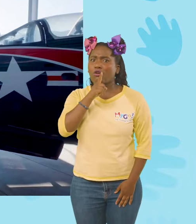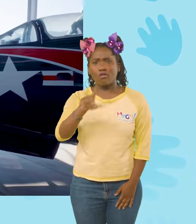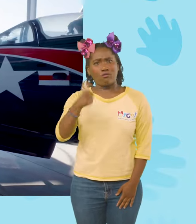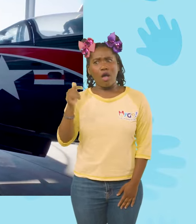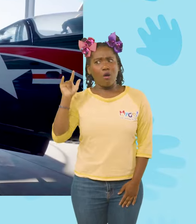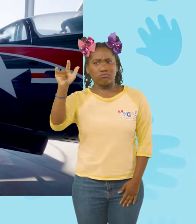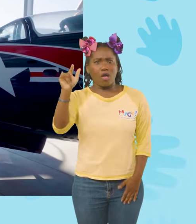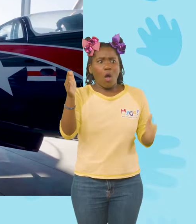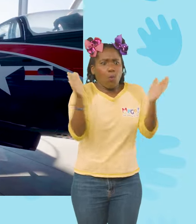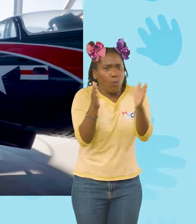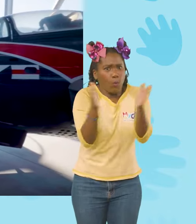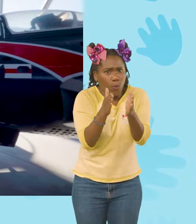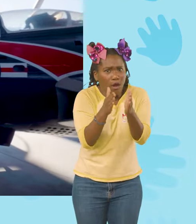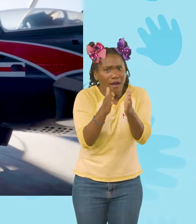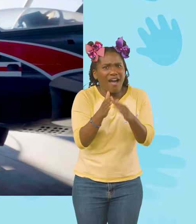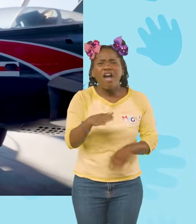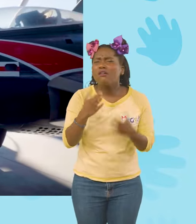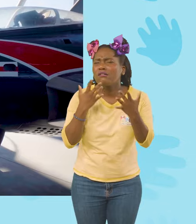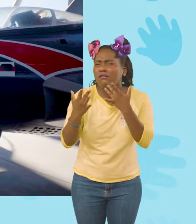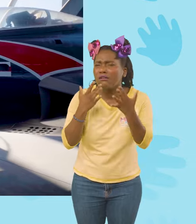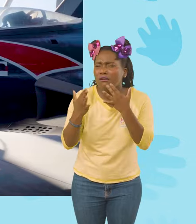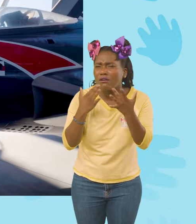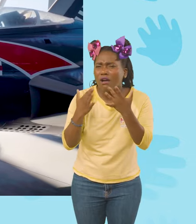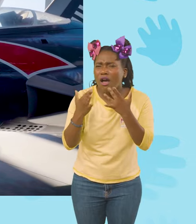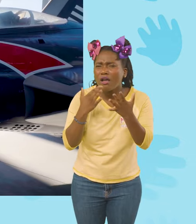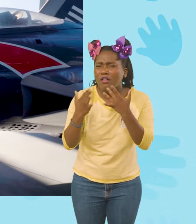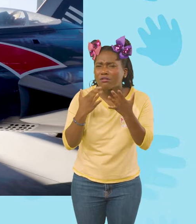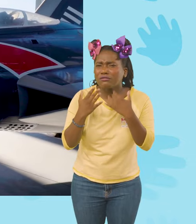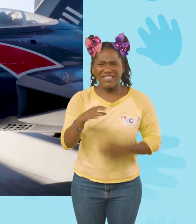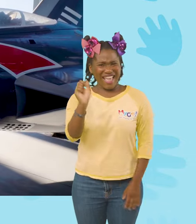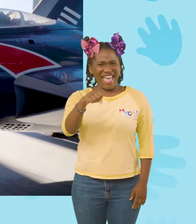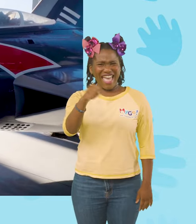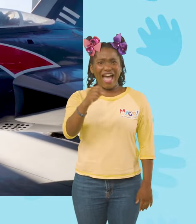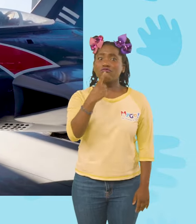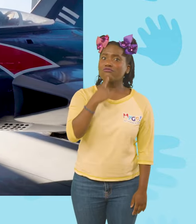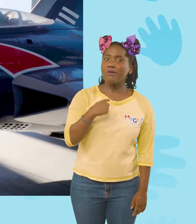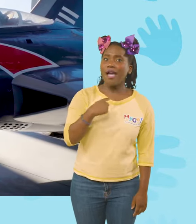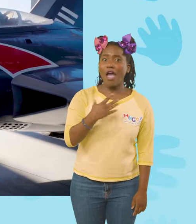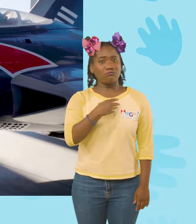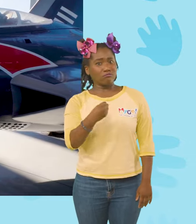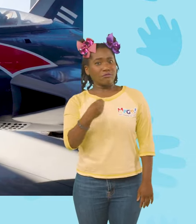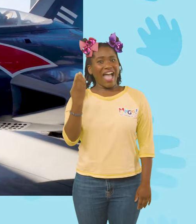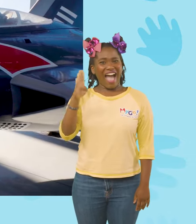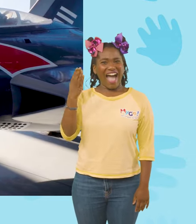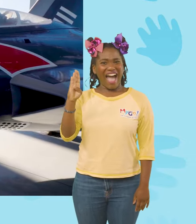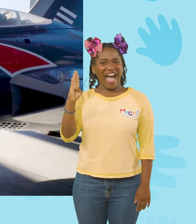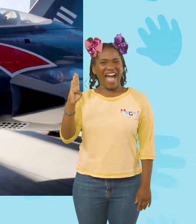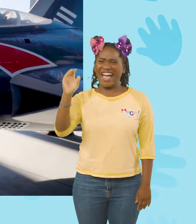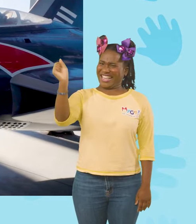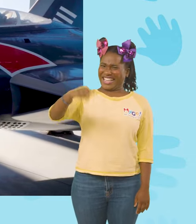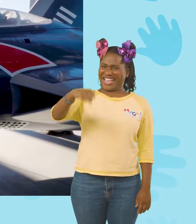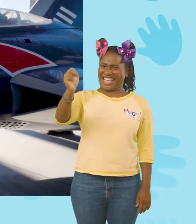smaller airplanes than that one. But hey, what colors do you see on it? Yeah, red, white, and